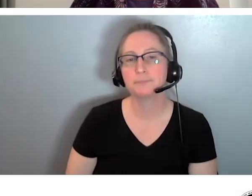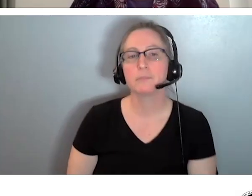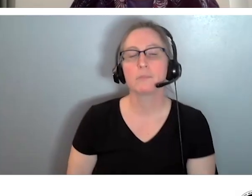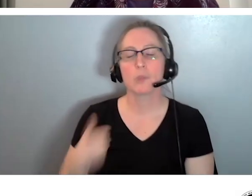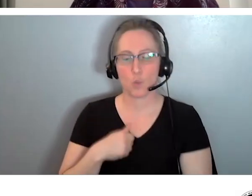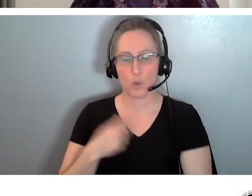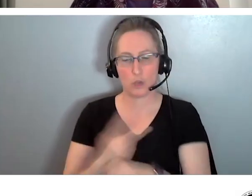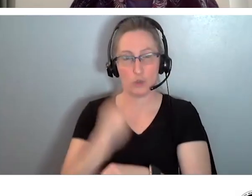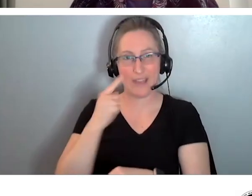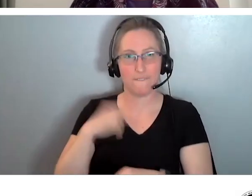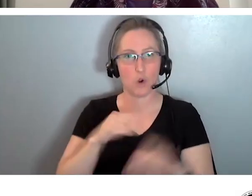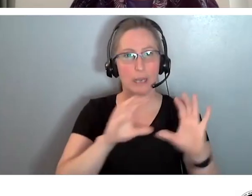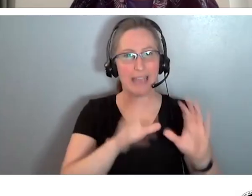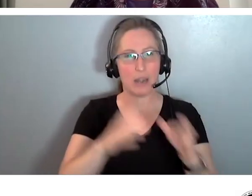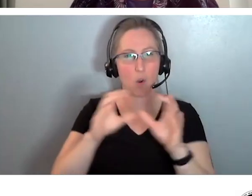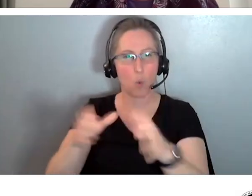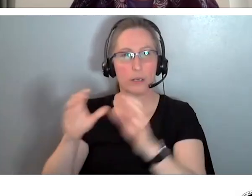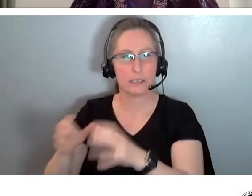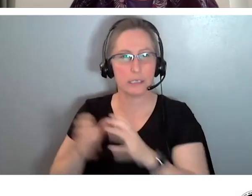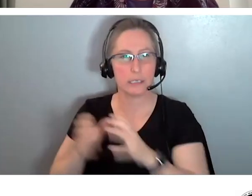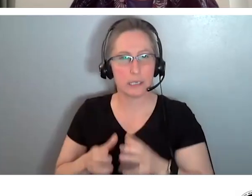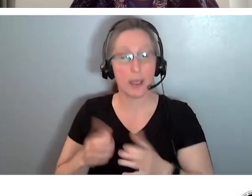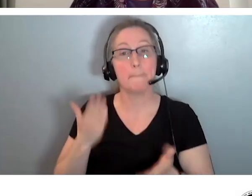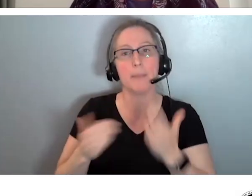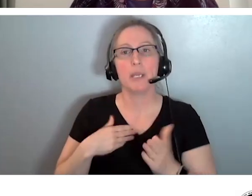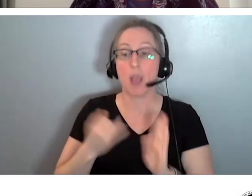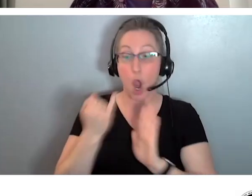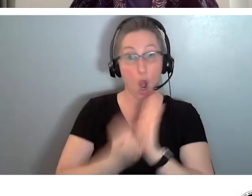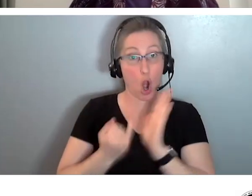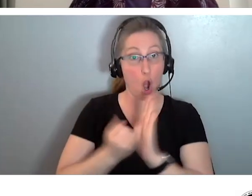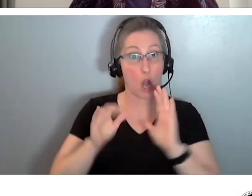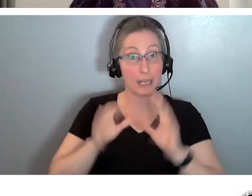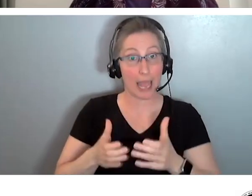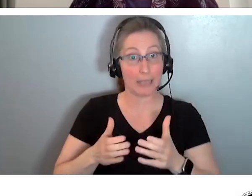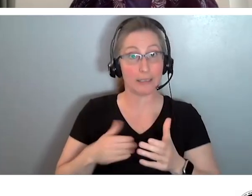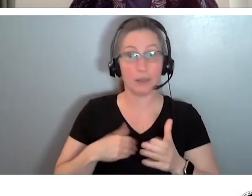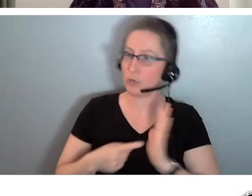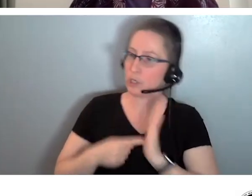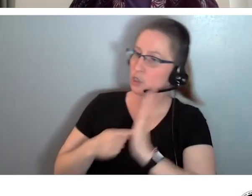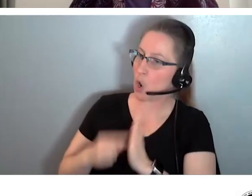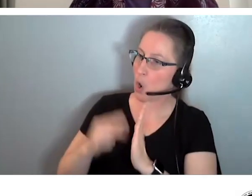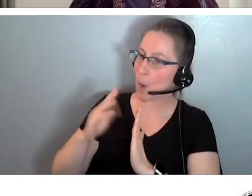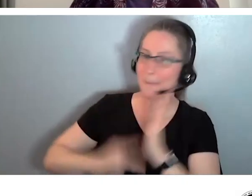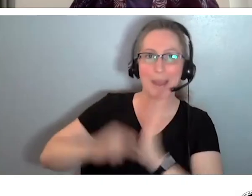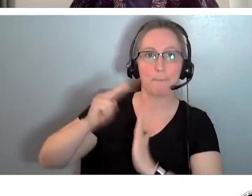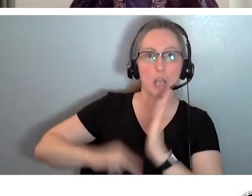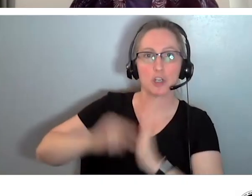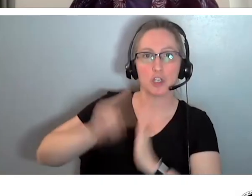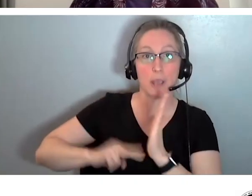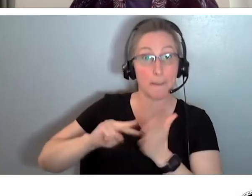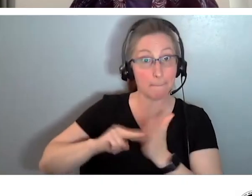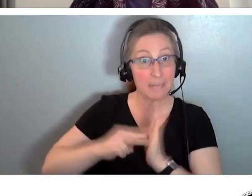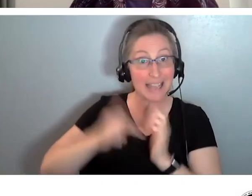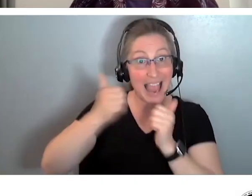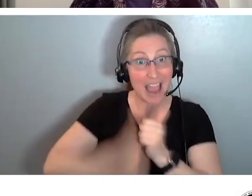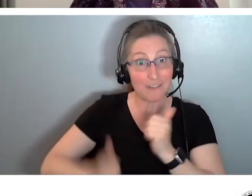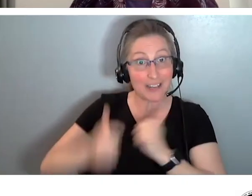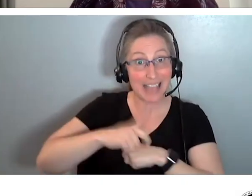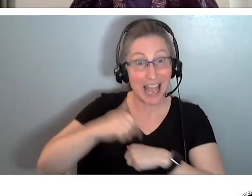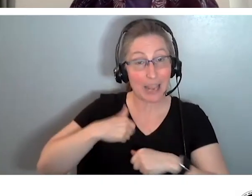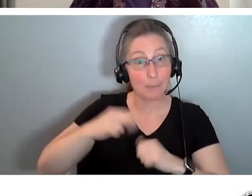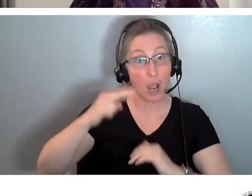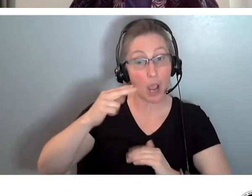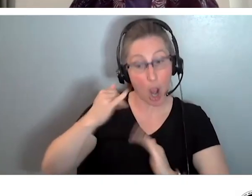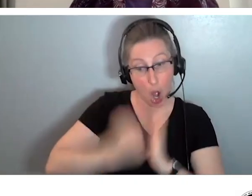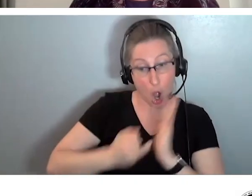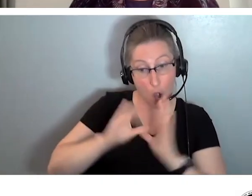that in a categorical way, like we might represent art class with a paintbrush, but that doesn't mean that every time we have art